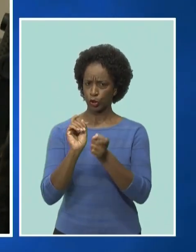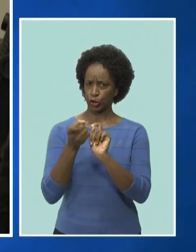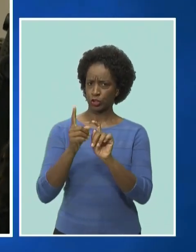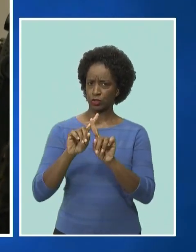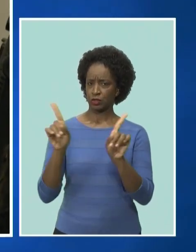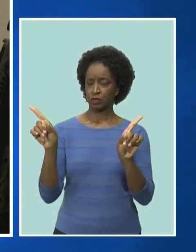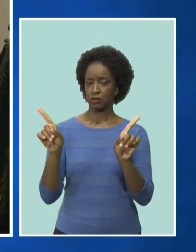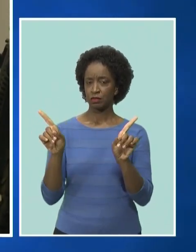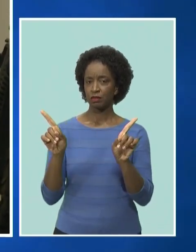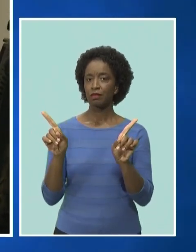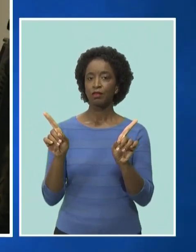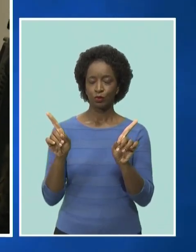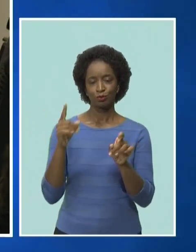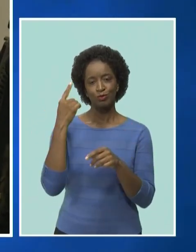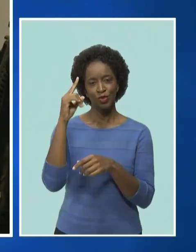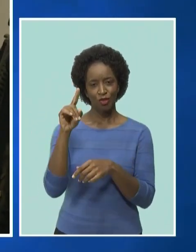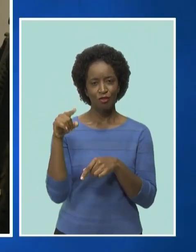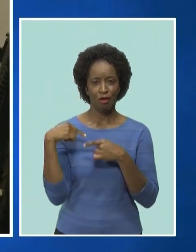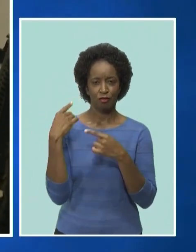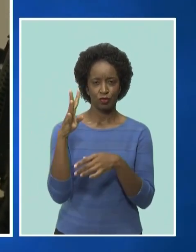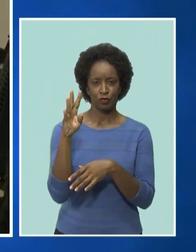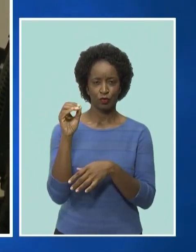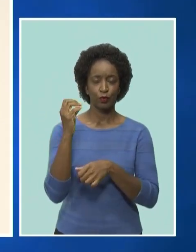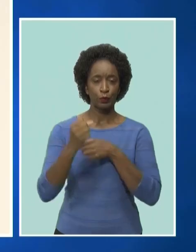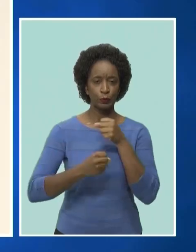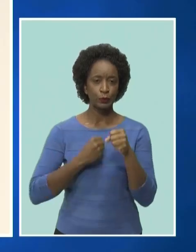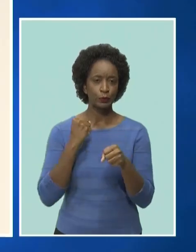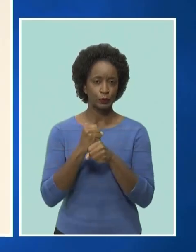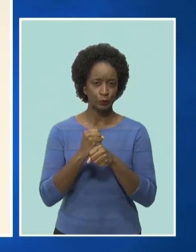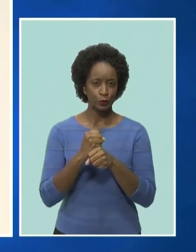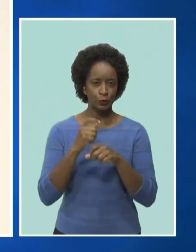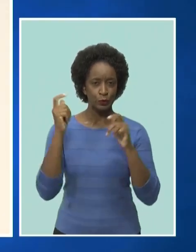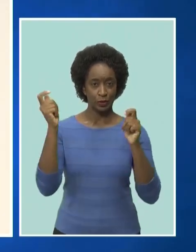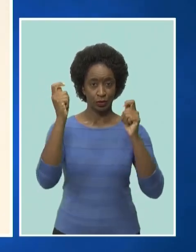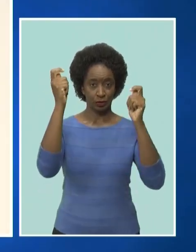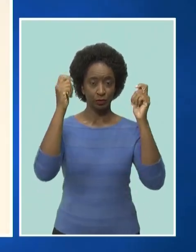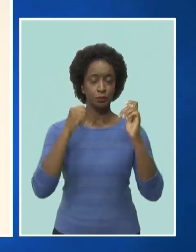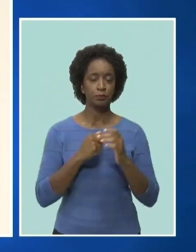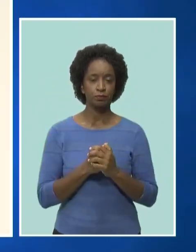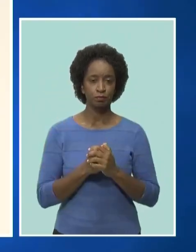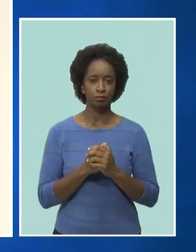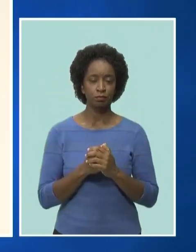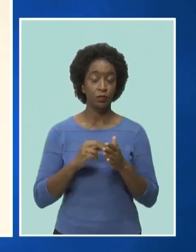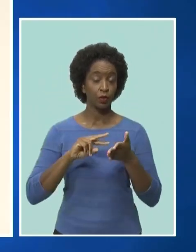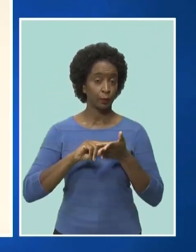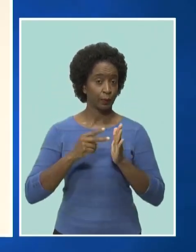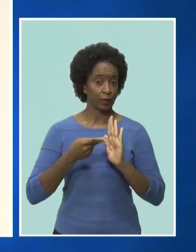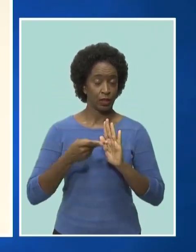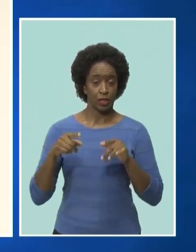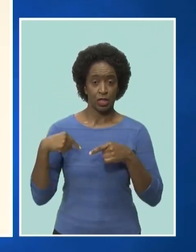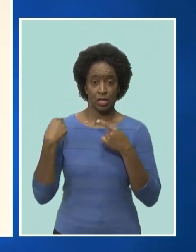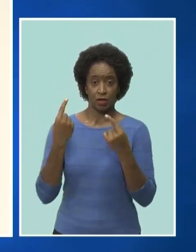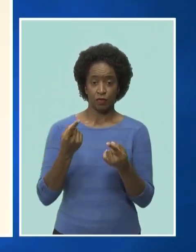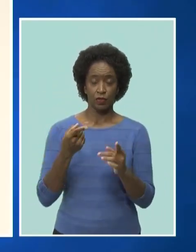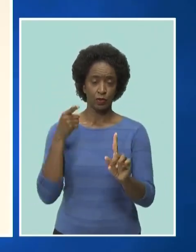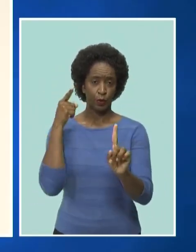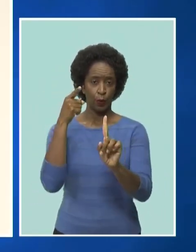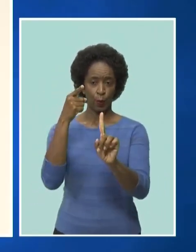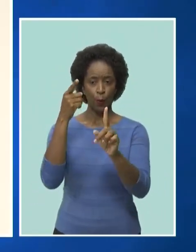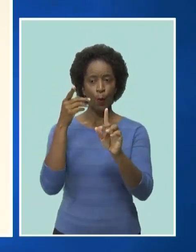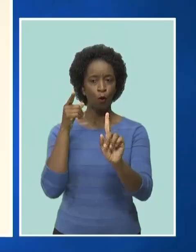of celebrating its 40th year in 2023, it speaks to a coming of age, a time to look back on where you've come